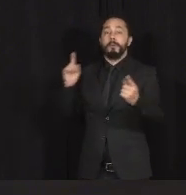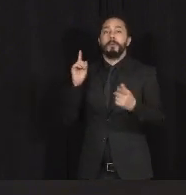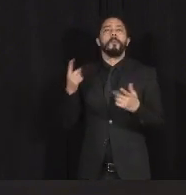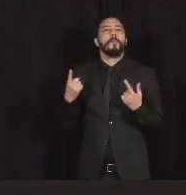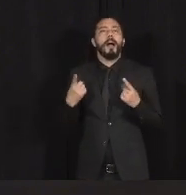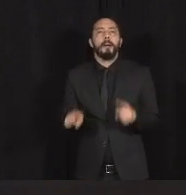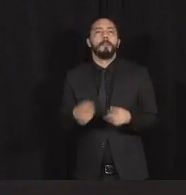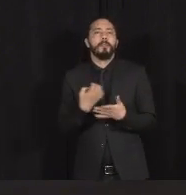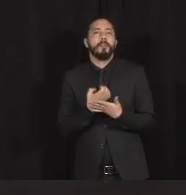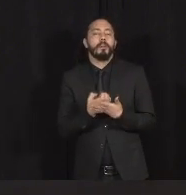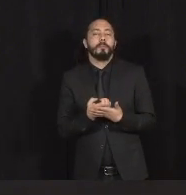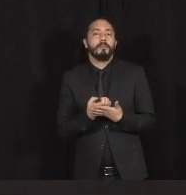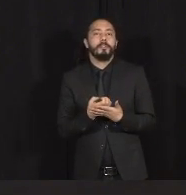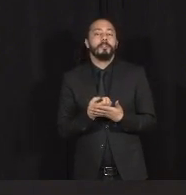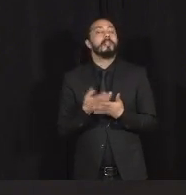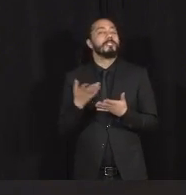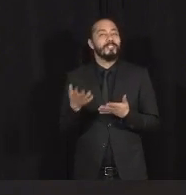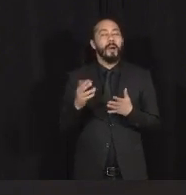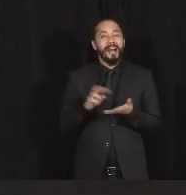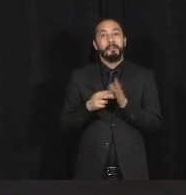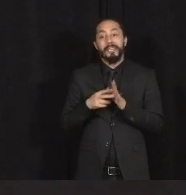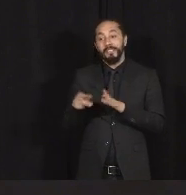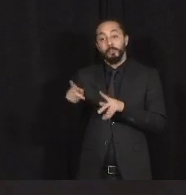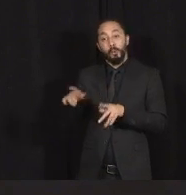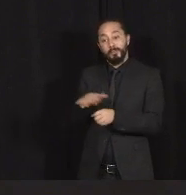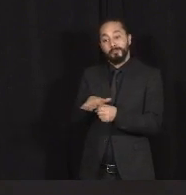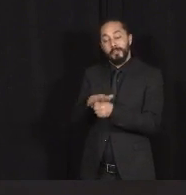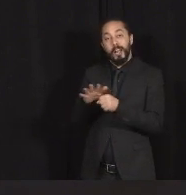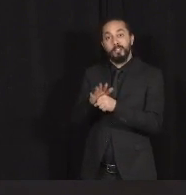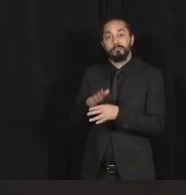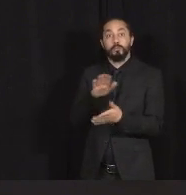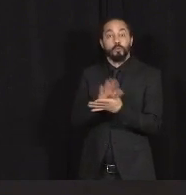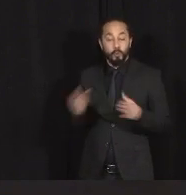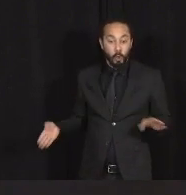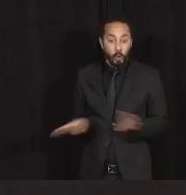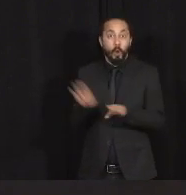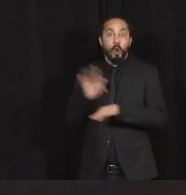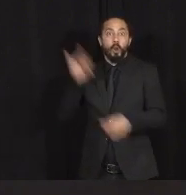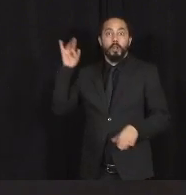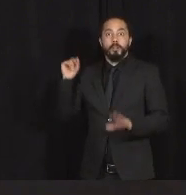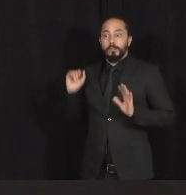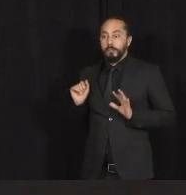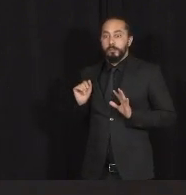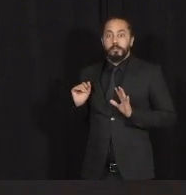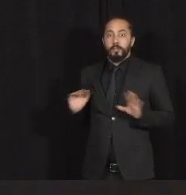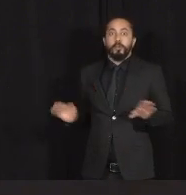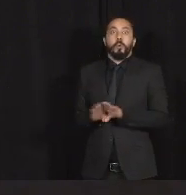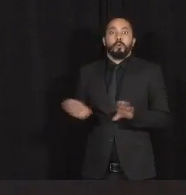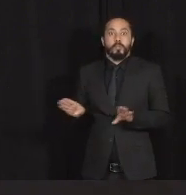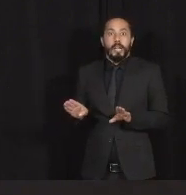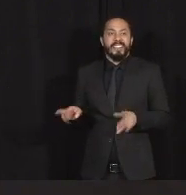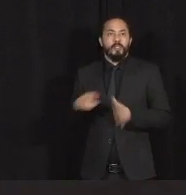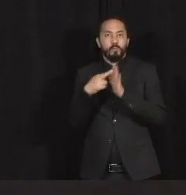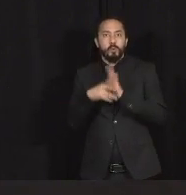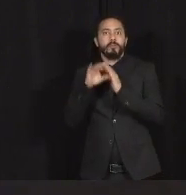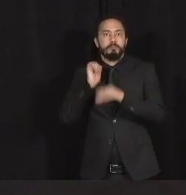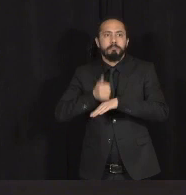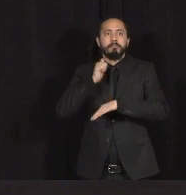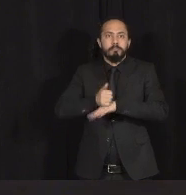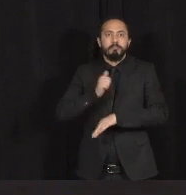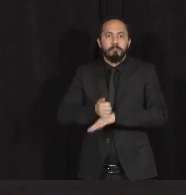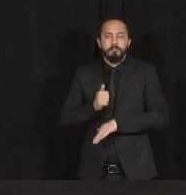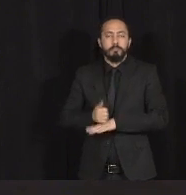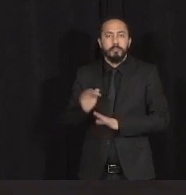the schools early and taken other necessary steps. And the interesting thing is that there's a